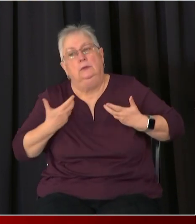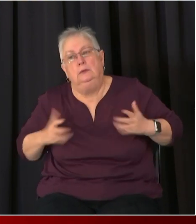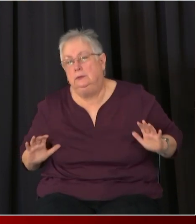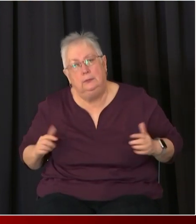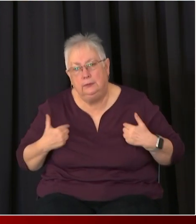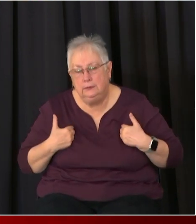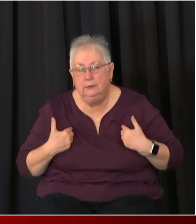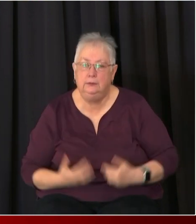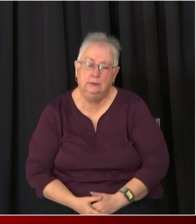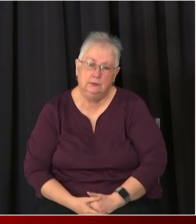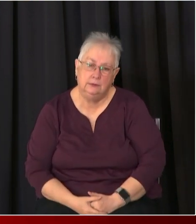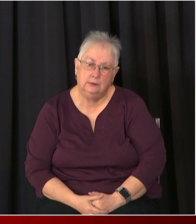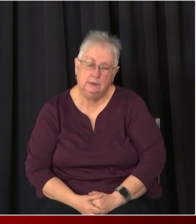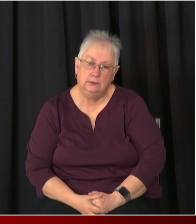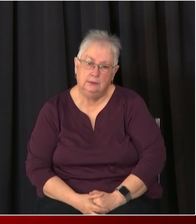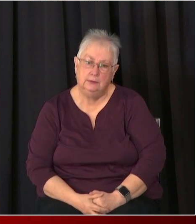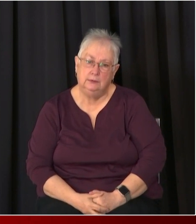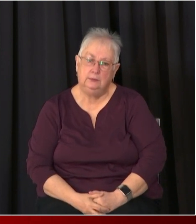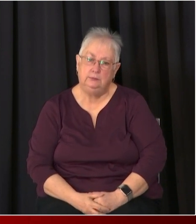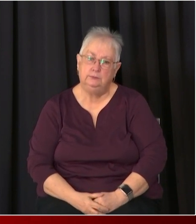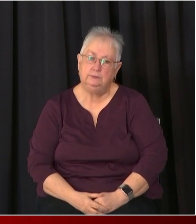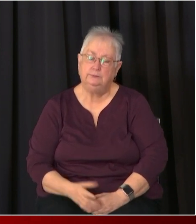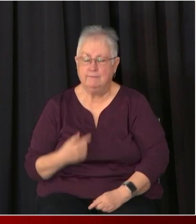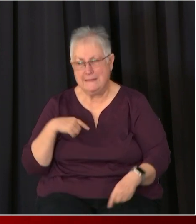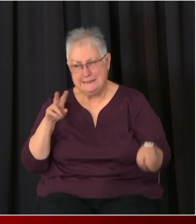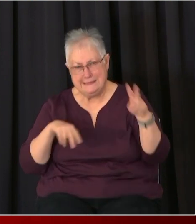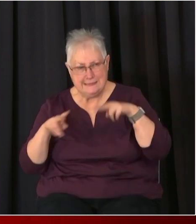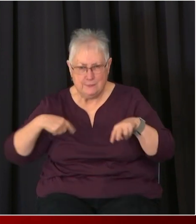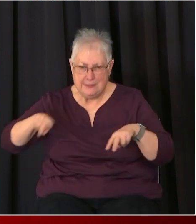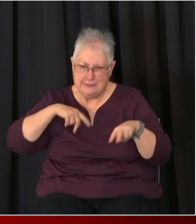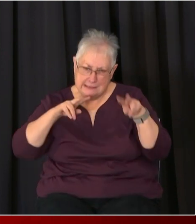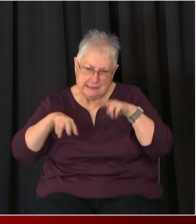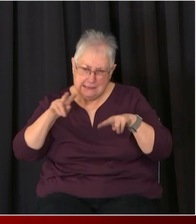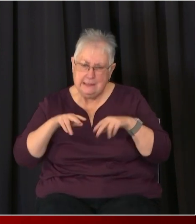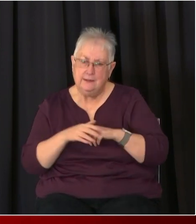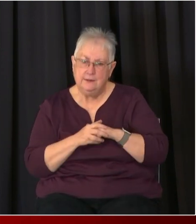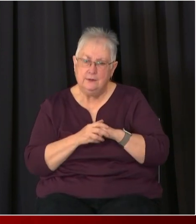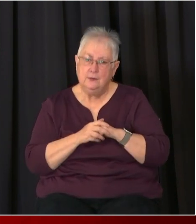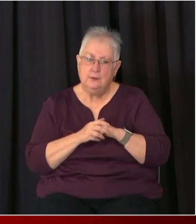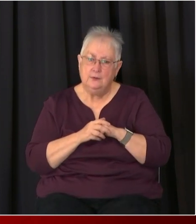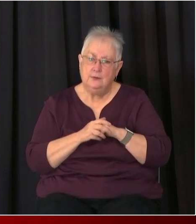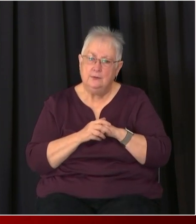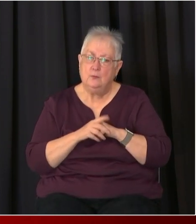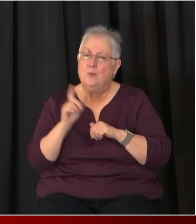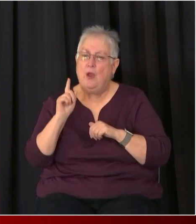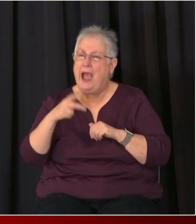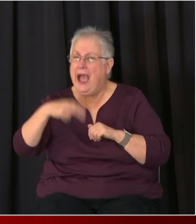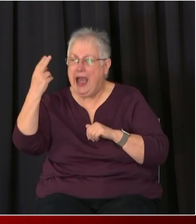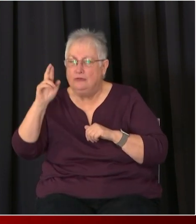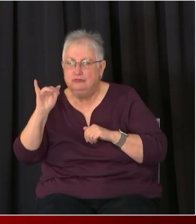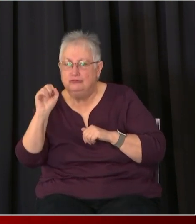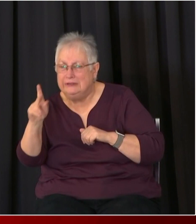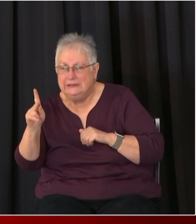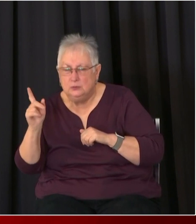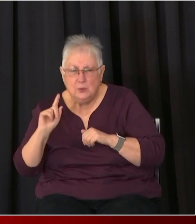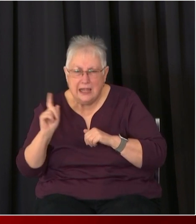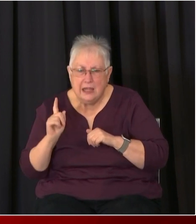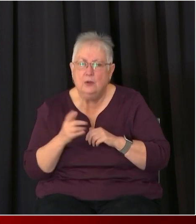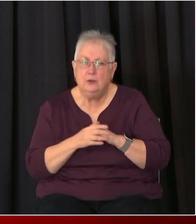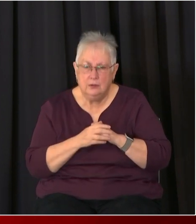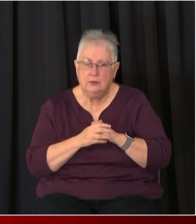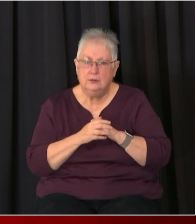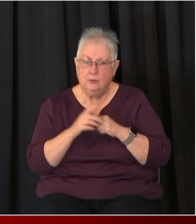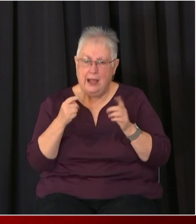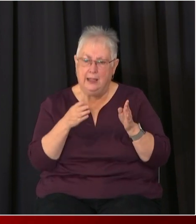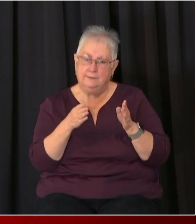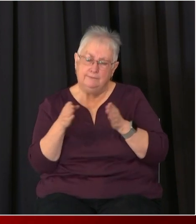analysis of our data and high-risk activity in our city, prepared to make those adjustments in hopes that they